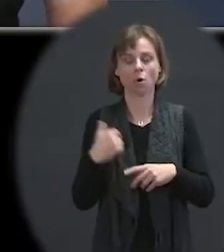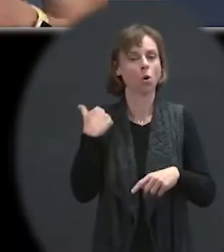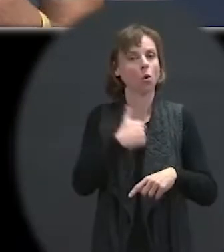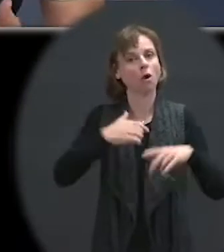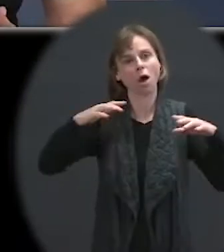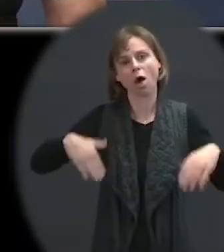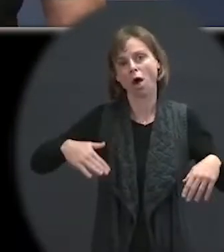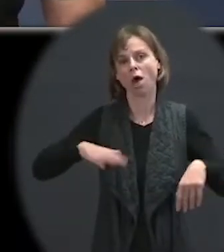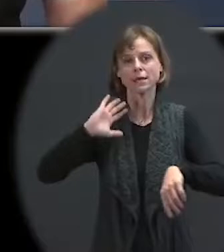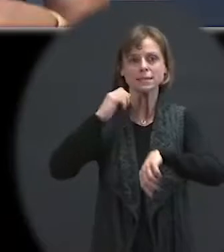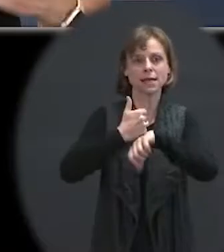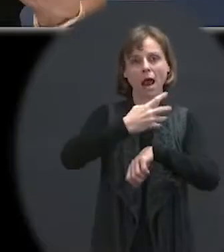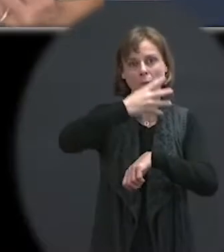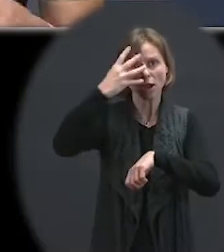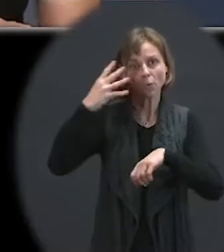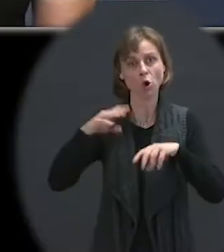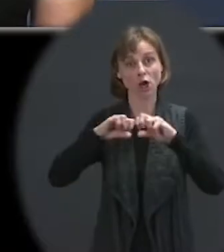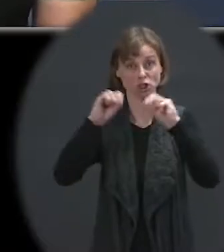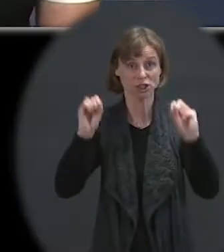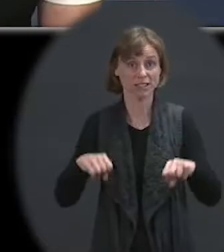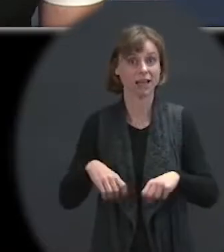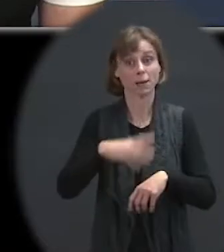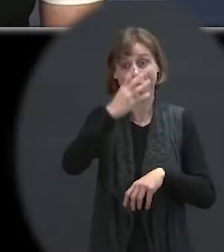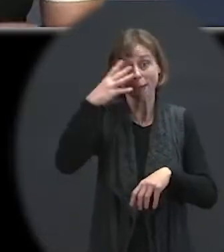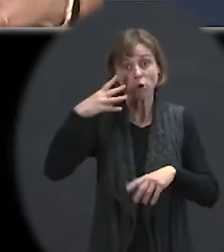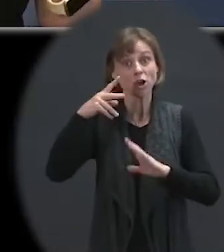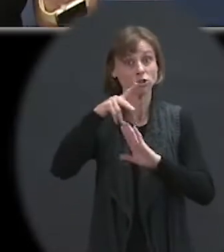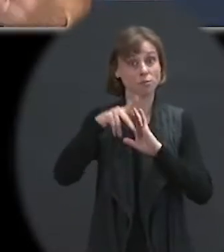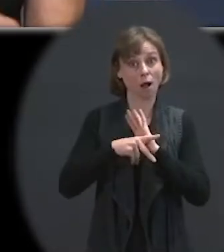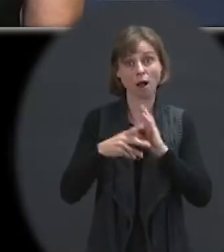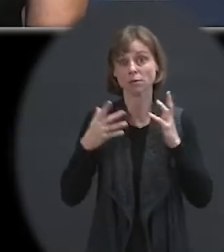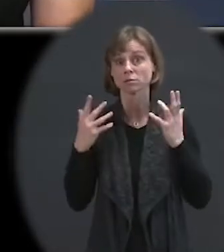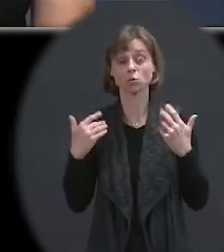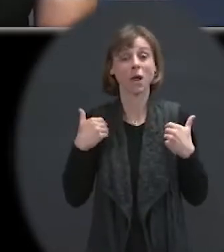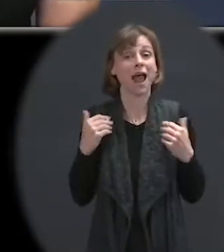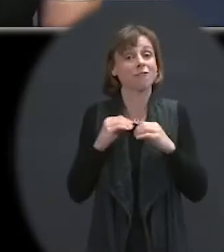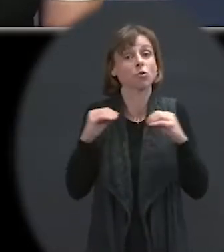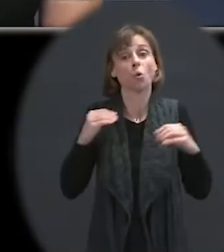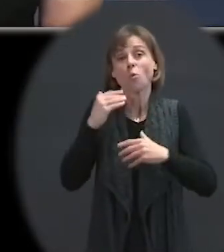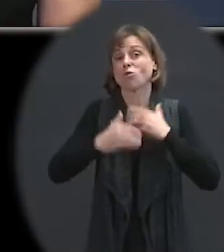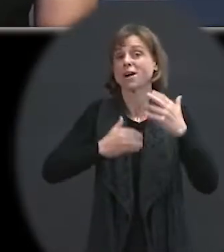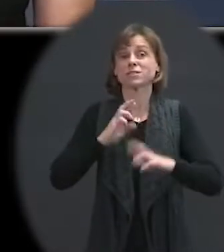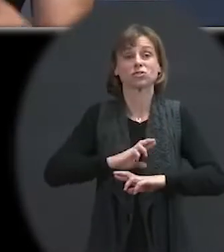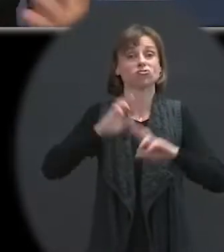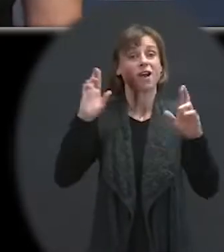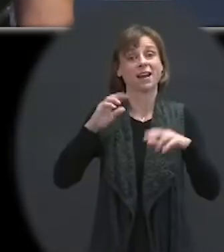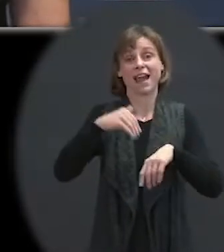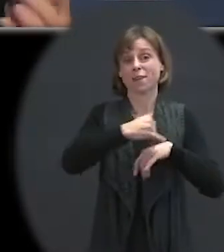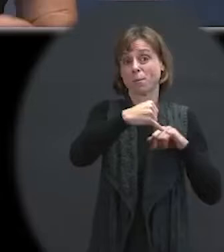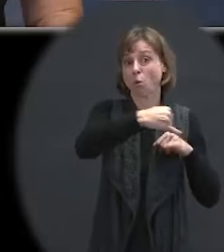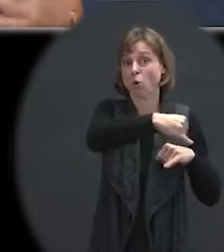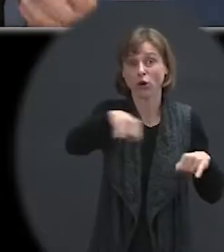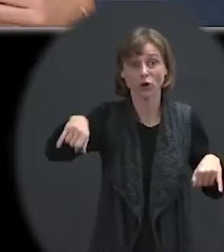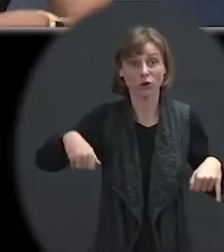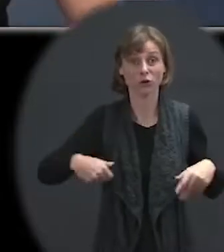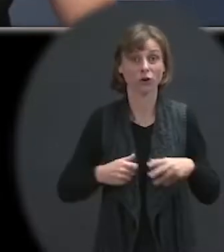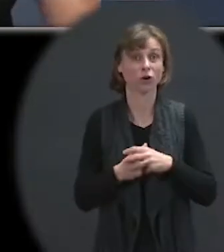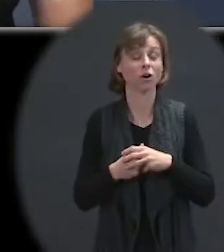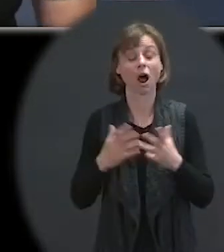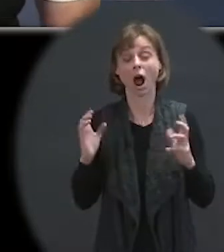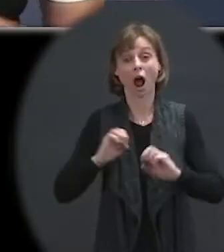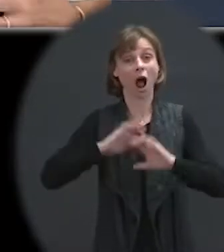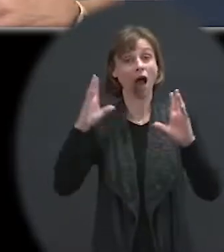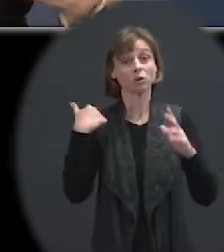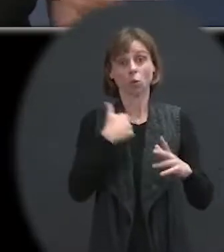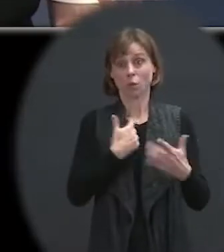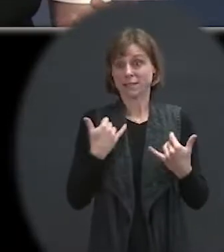an immigration system, an immigration policy. We don't have the processing we need at the border. Obviously, we're continuing